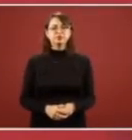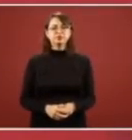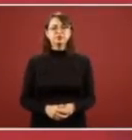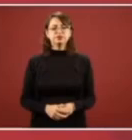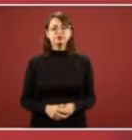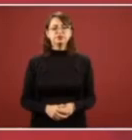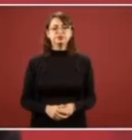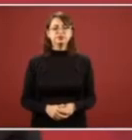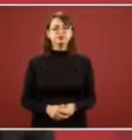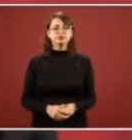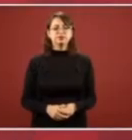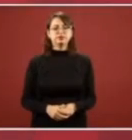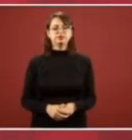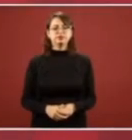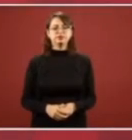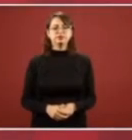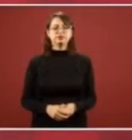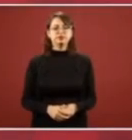Que podamos